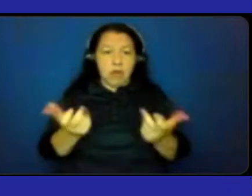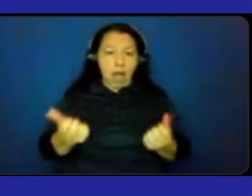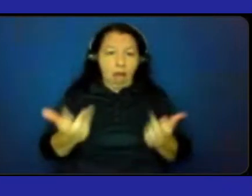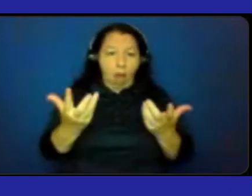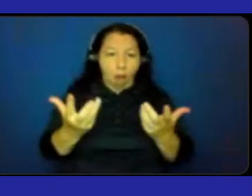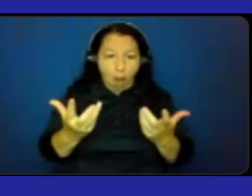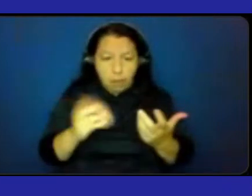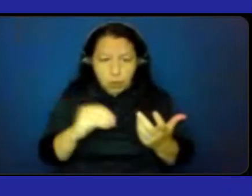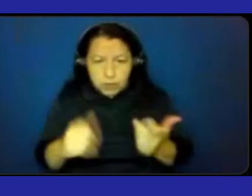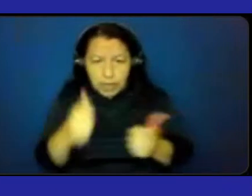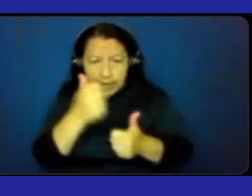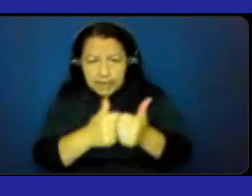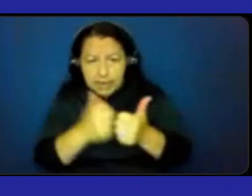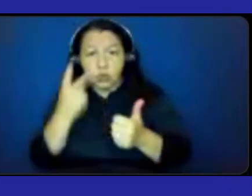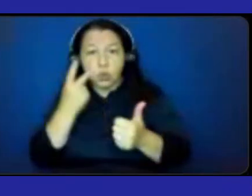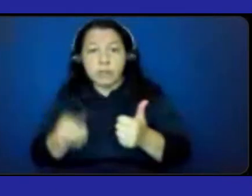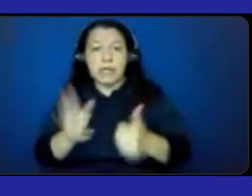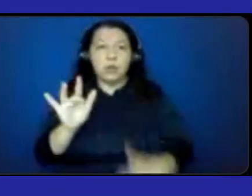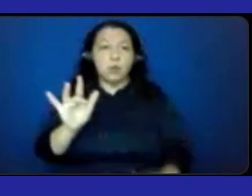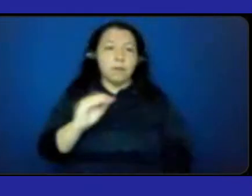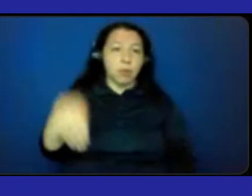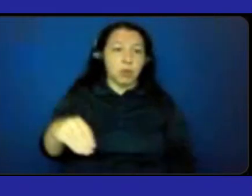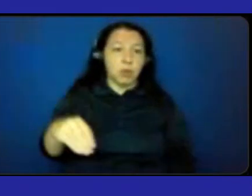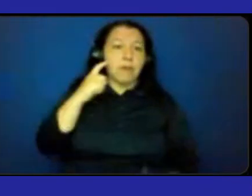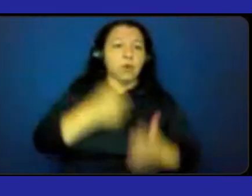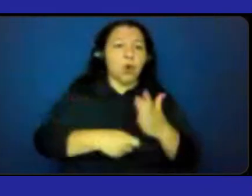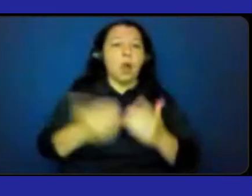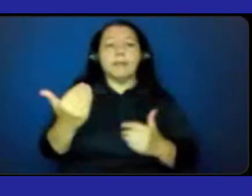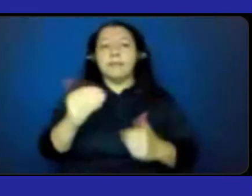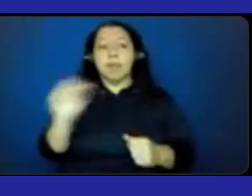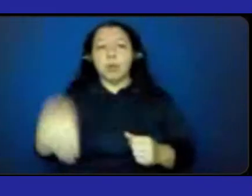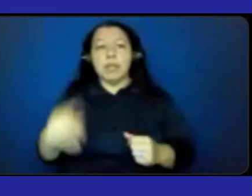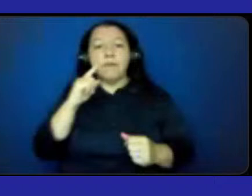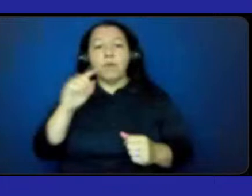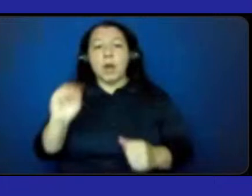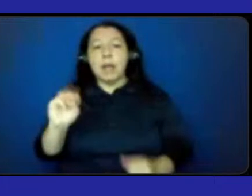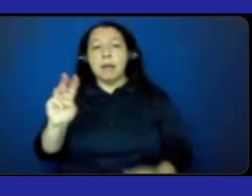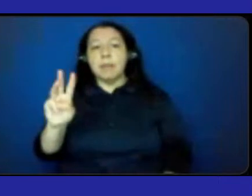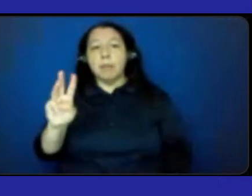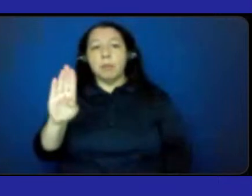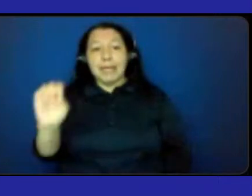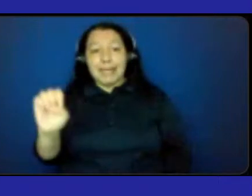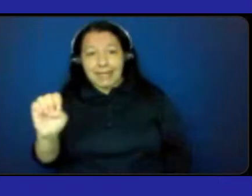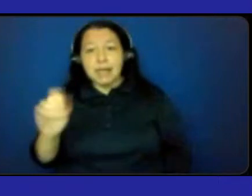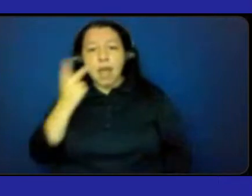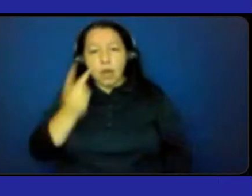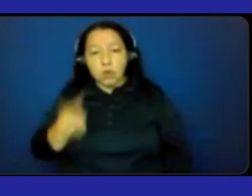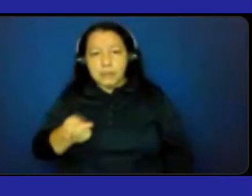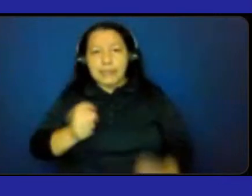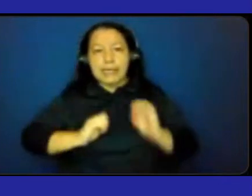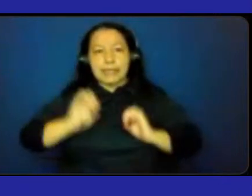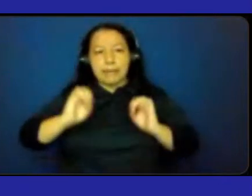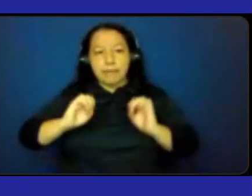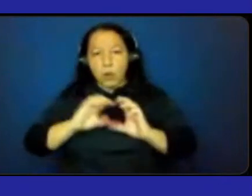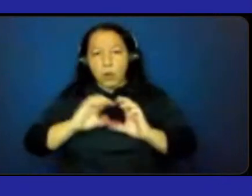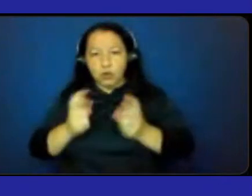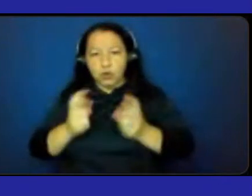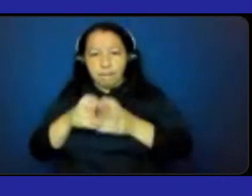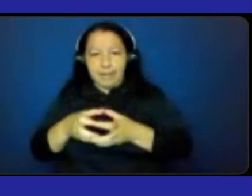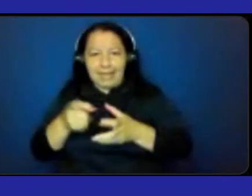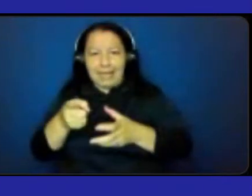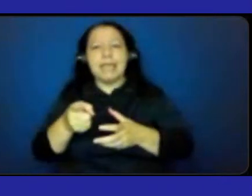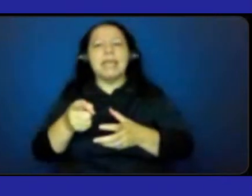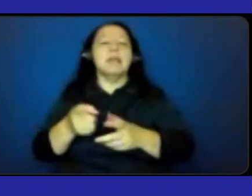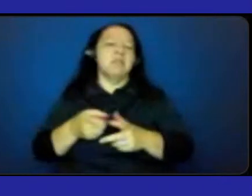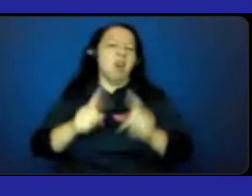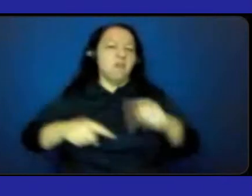plan, 25% for cost, and 15% MWBE. And you see the evaluation committee there made up of a variety